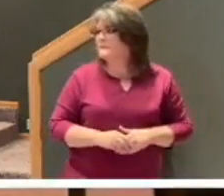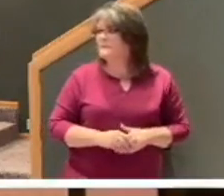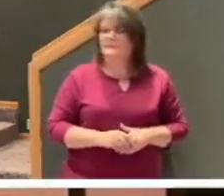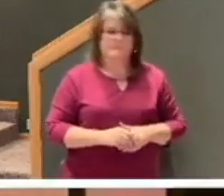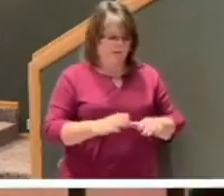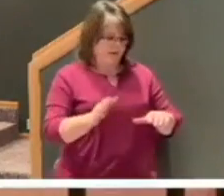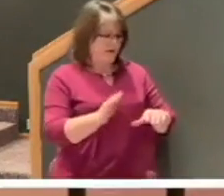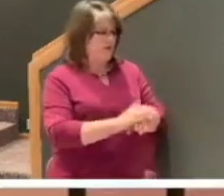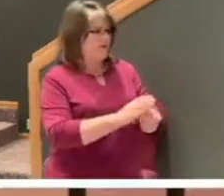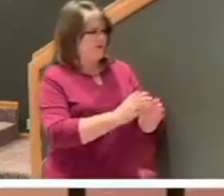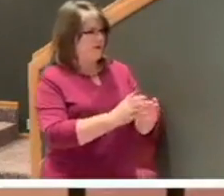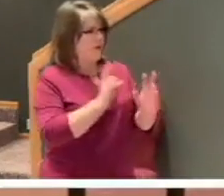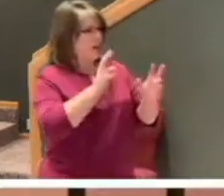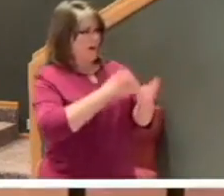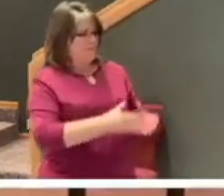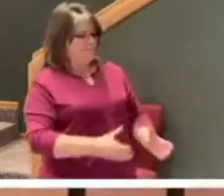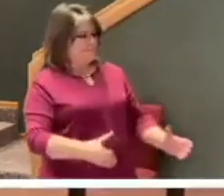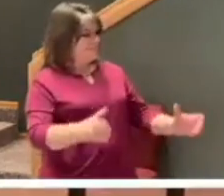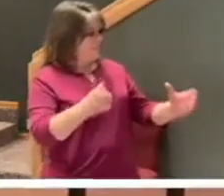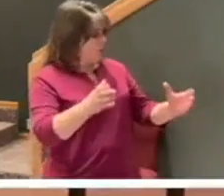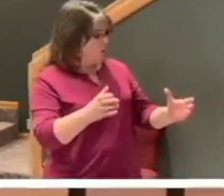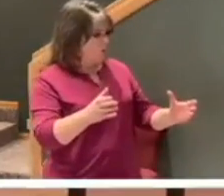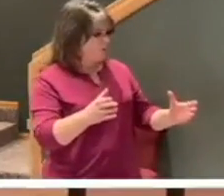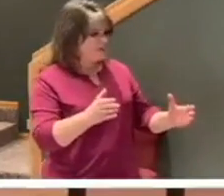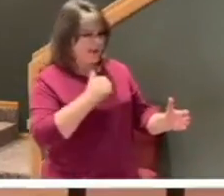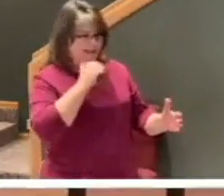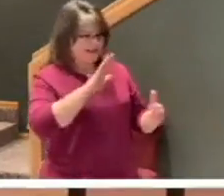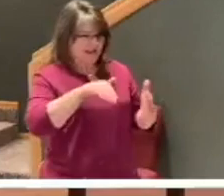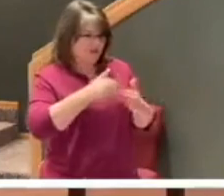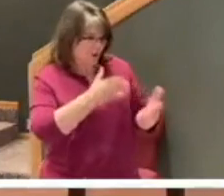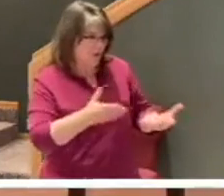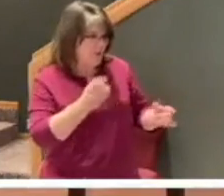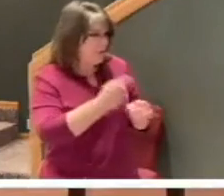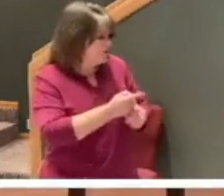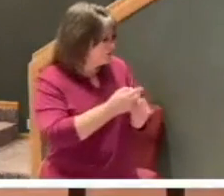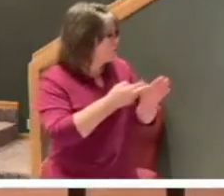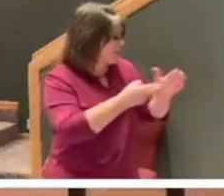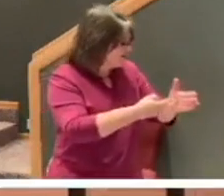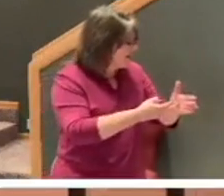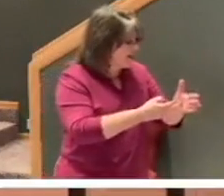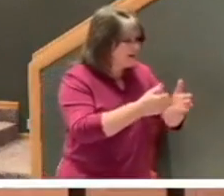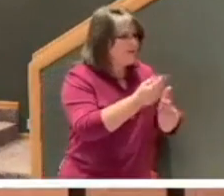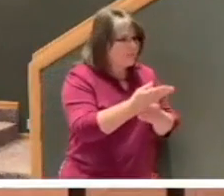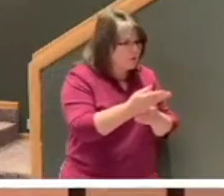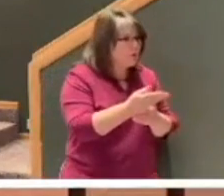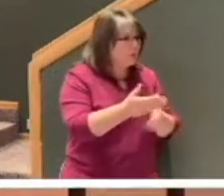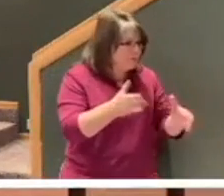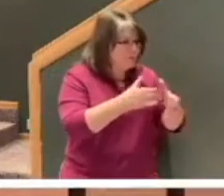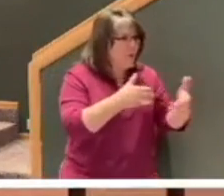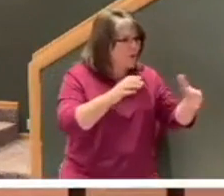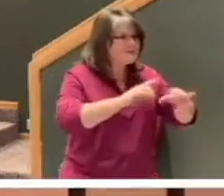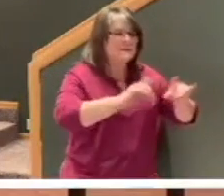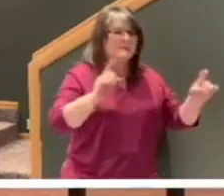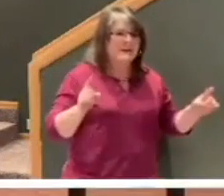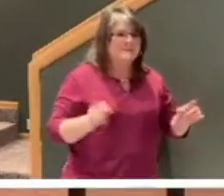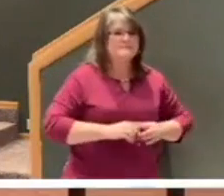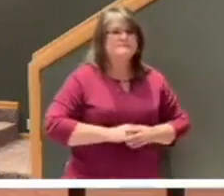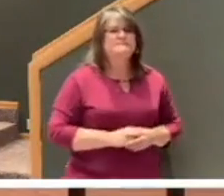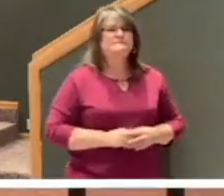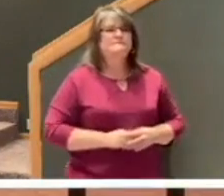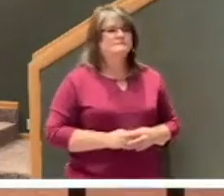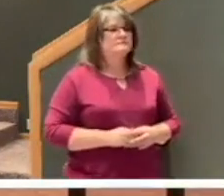we fill our bowls. And this isn't even all the bowls. This is just a representation of a few bowls.